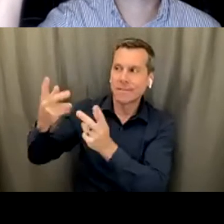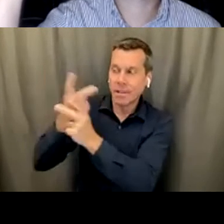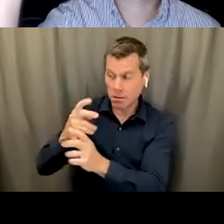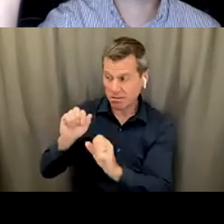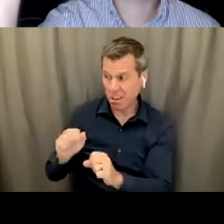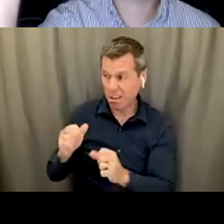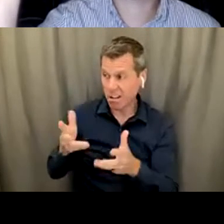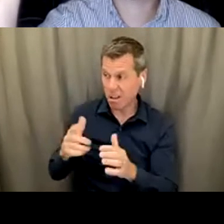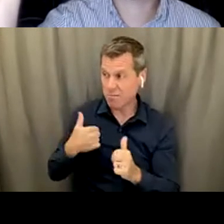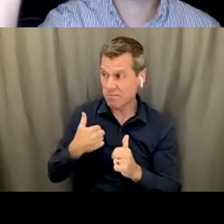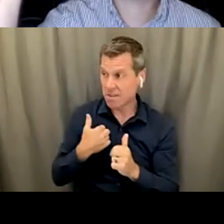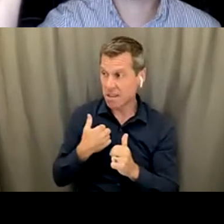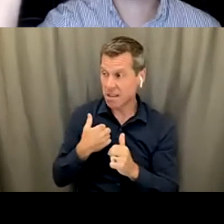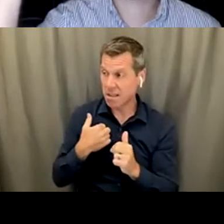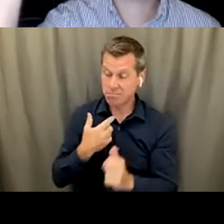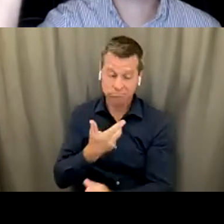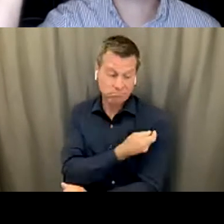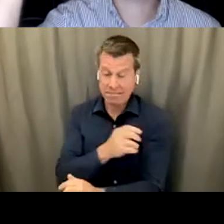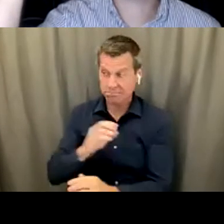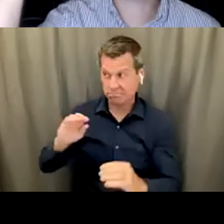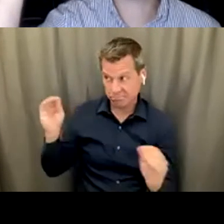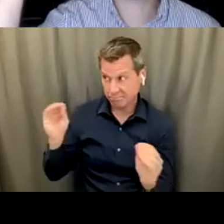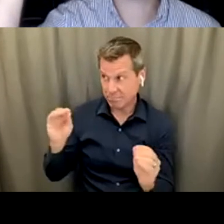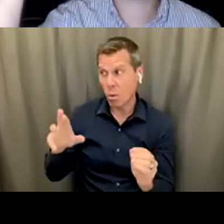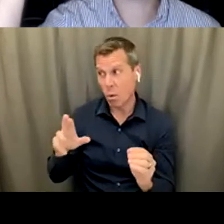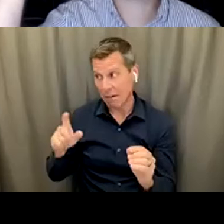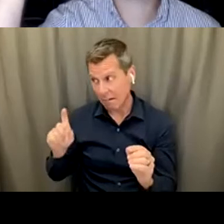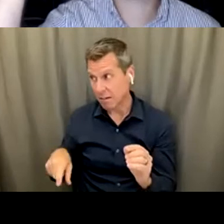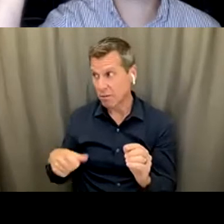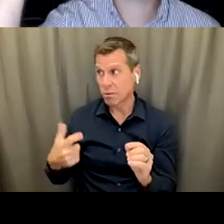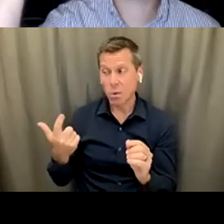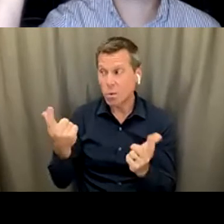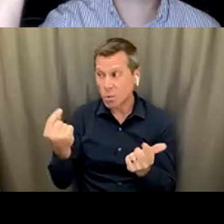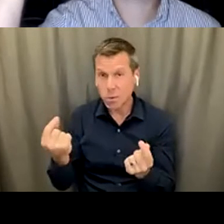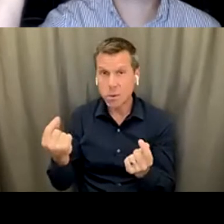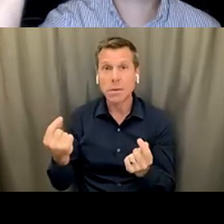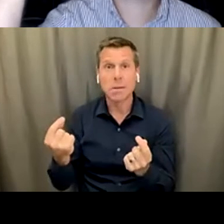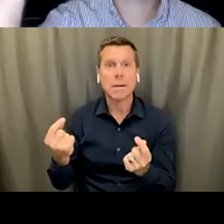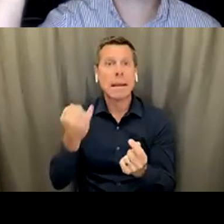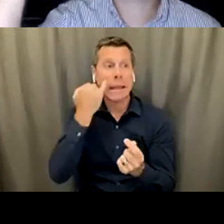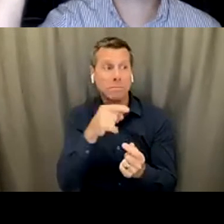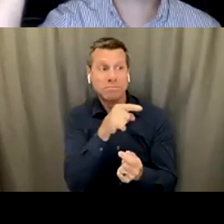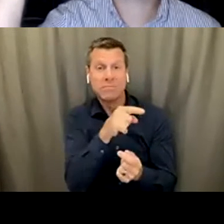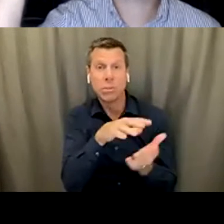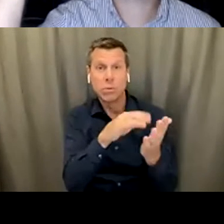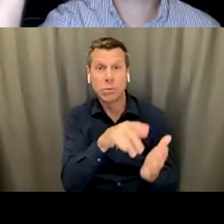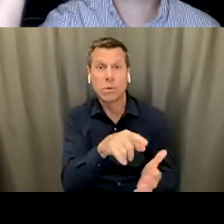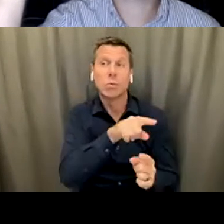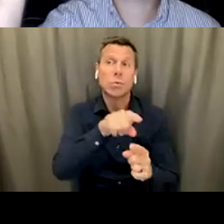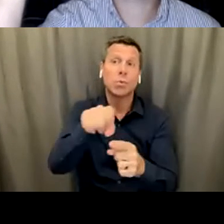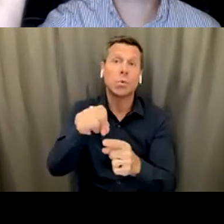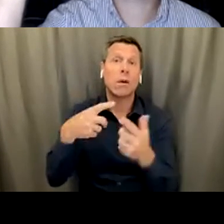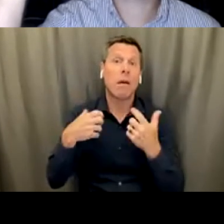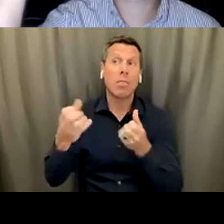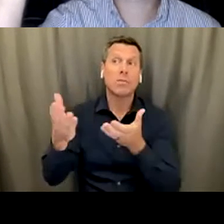is necessary or appropriate. And then again, as I mentioned earlier, if it's a student, they would either go through student health services or DSPS,